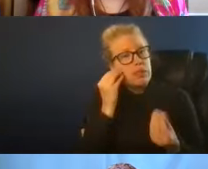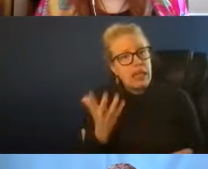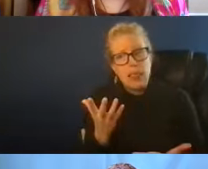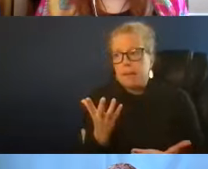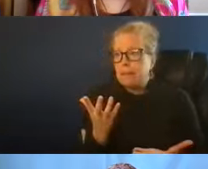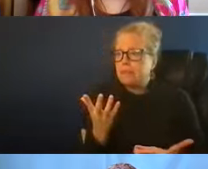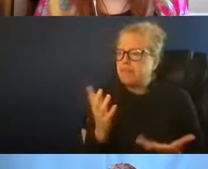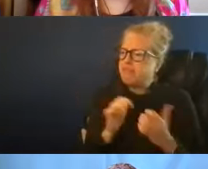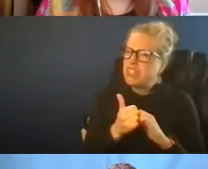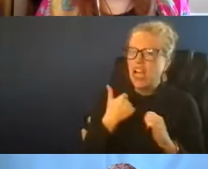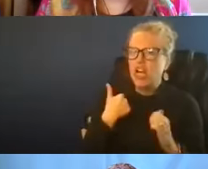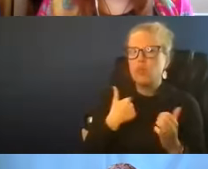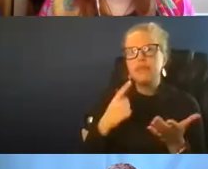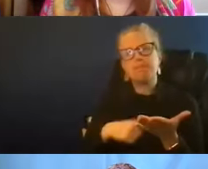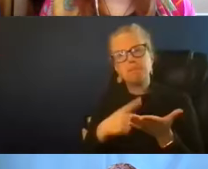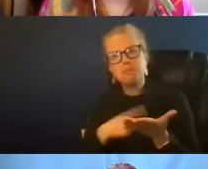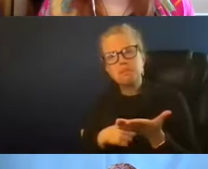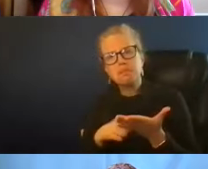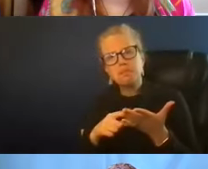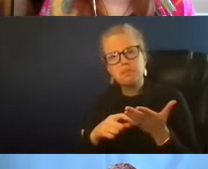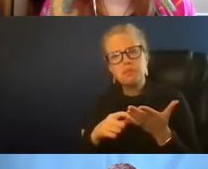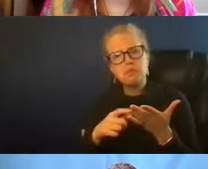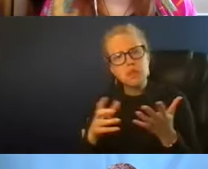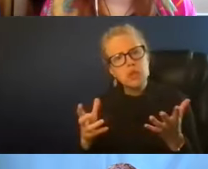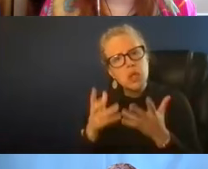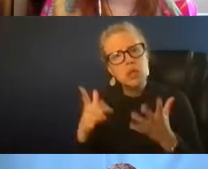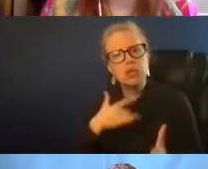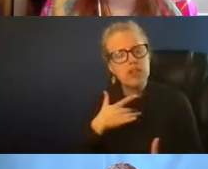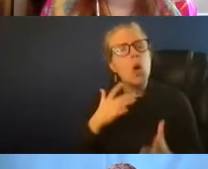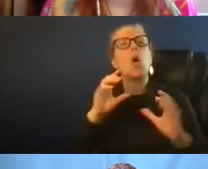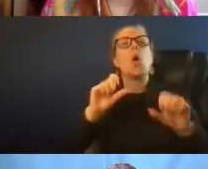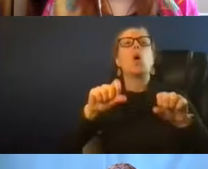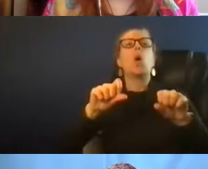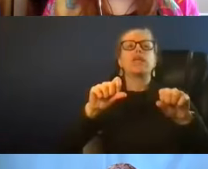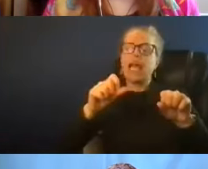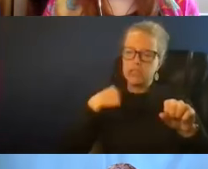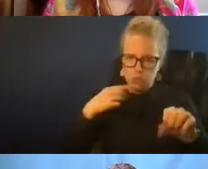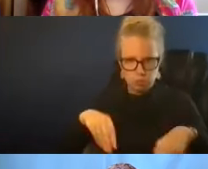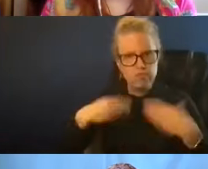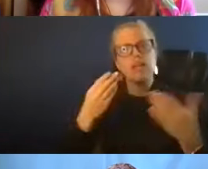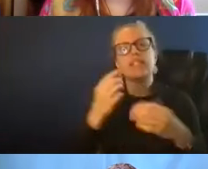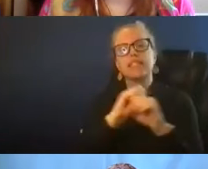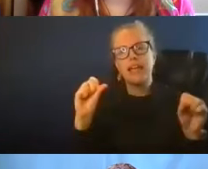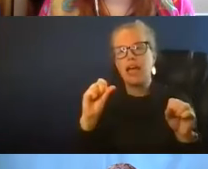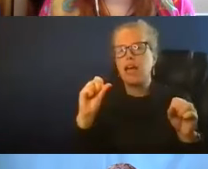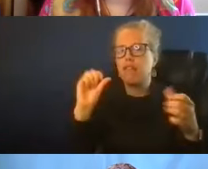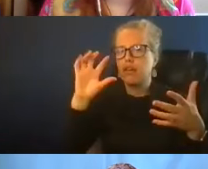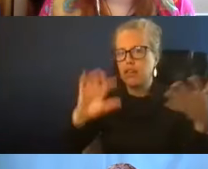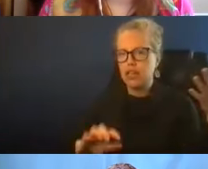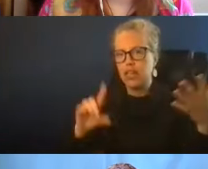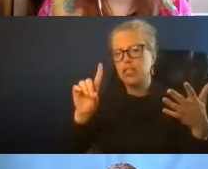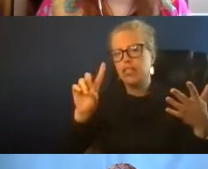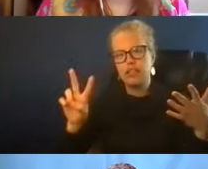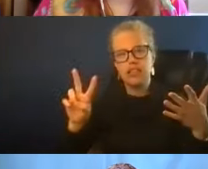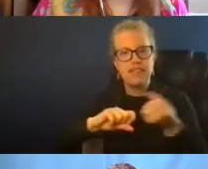else do you promote safety with victim survivors in your own work? I know we have a lot of domestic violence